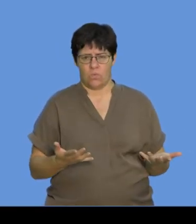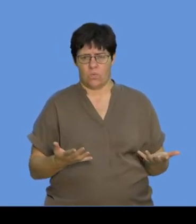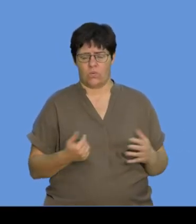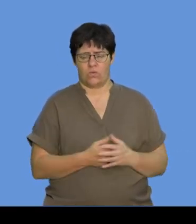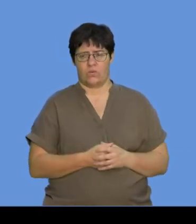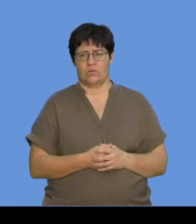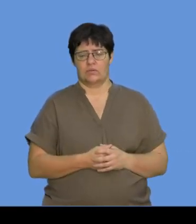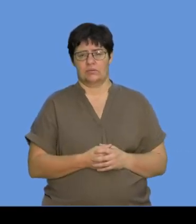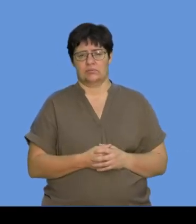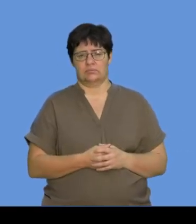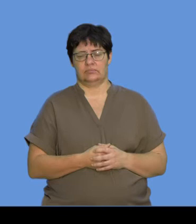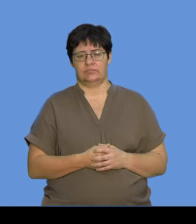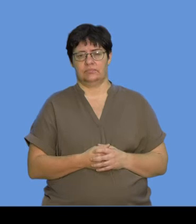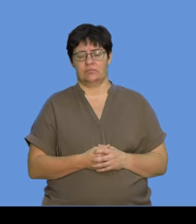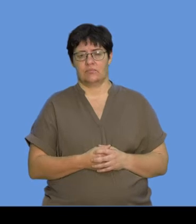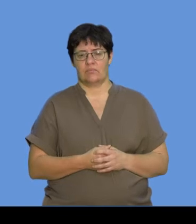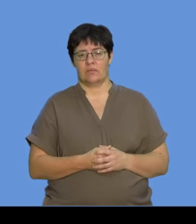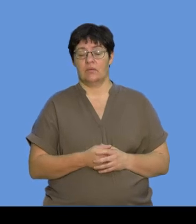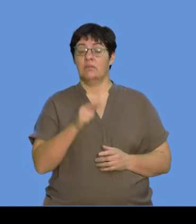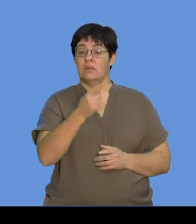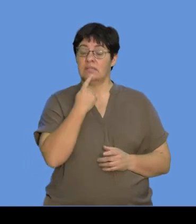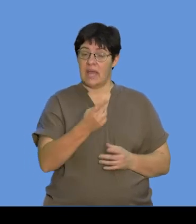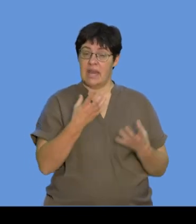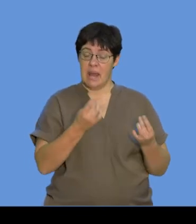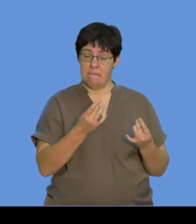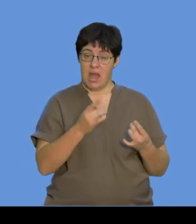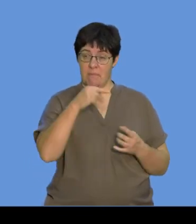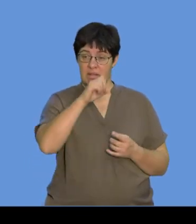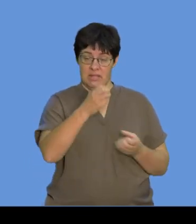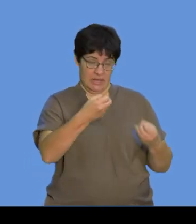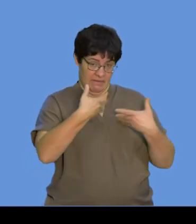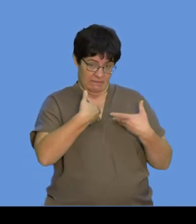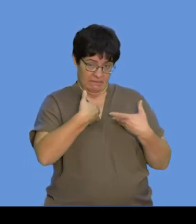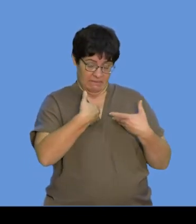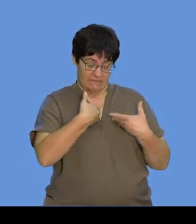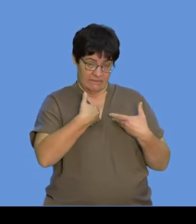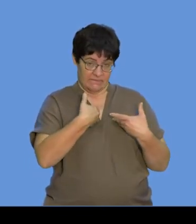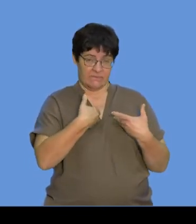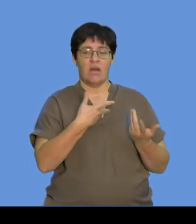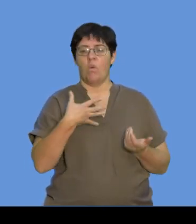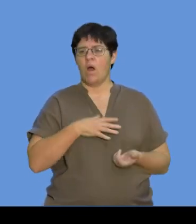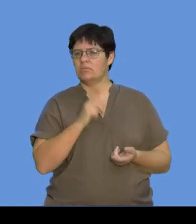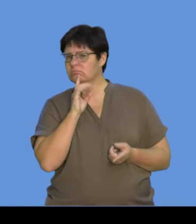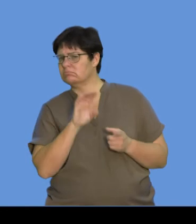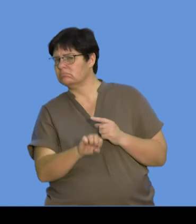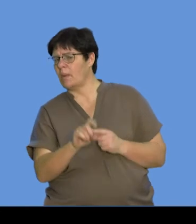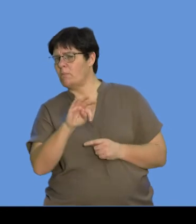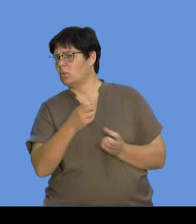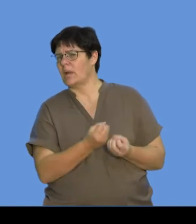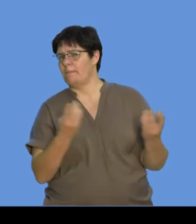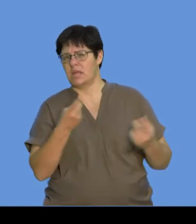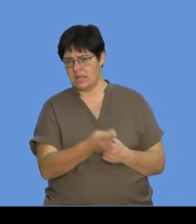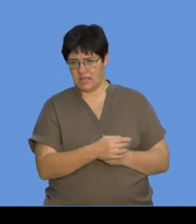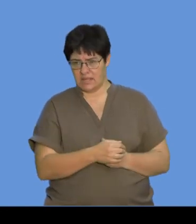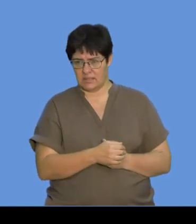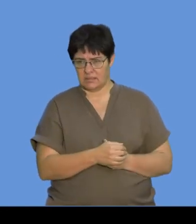of particles and we want to determine how many moles, we must know that